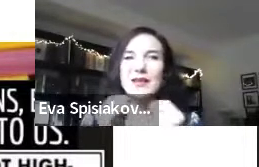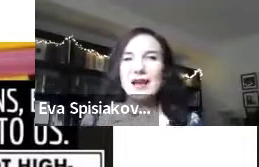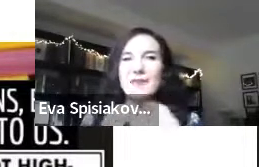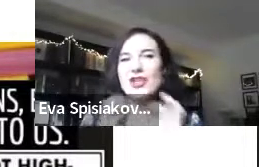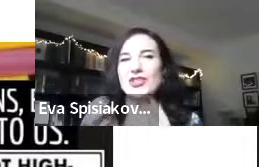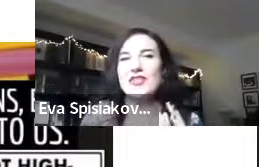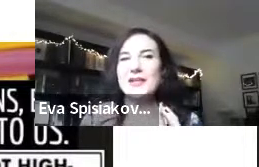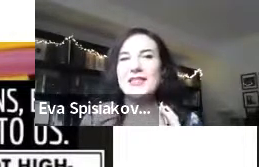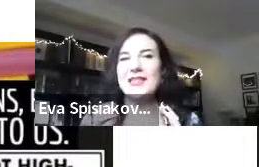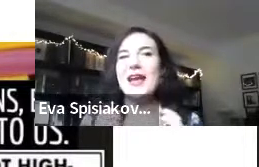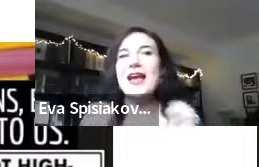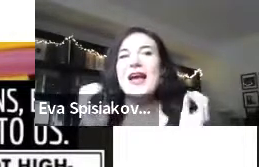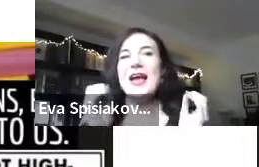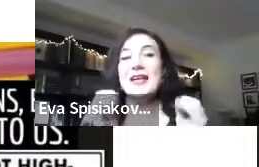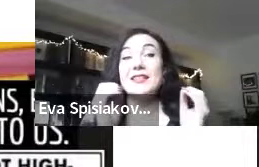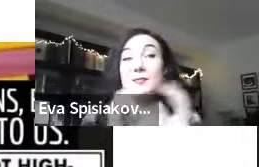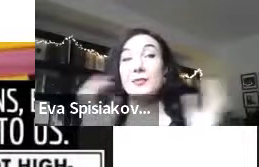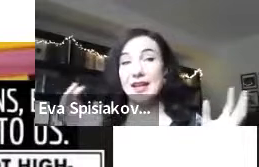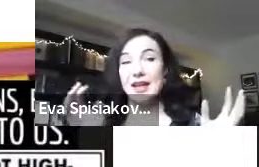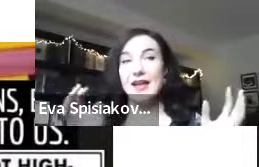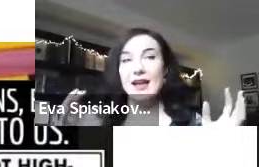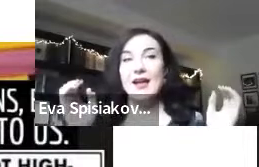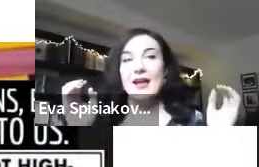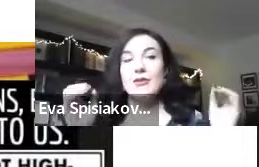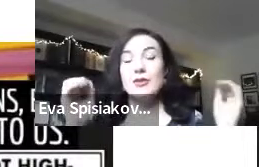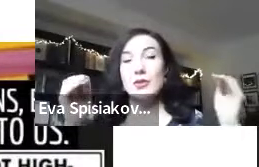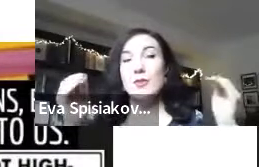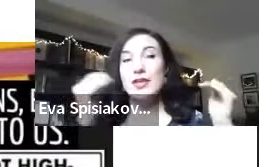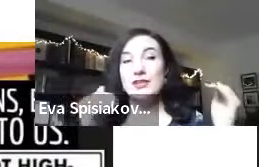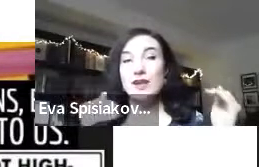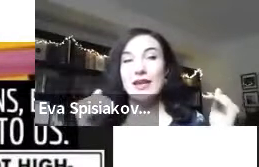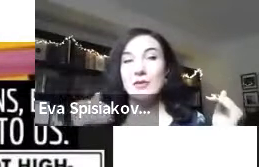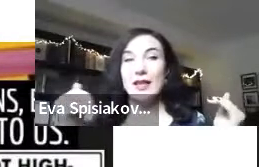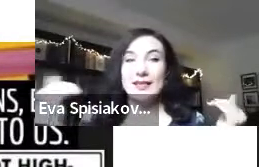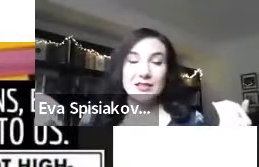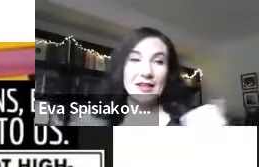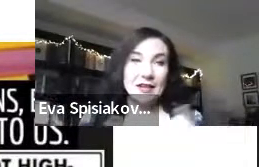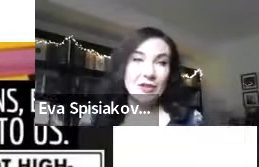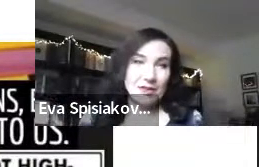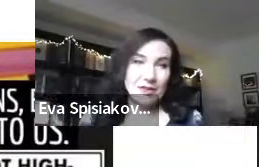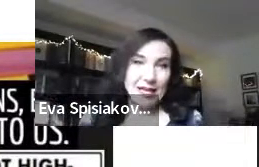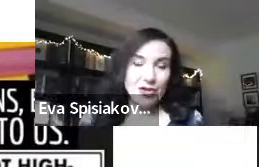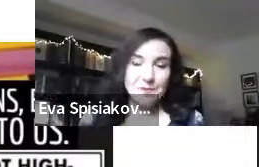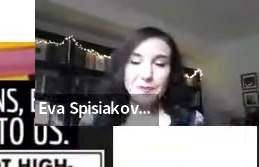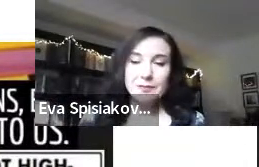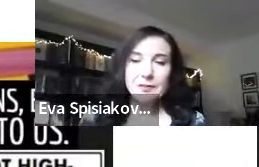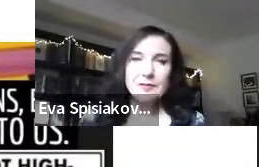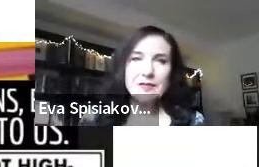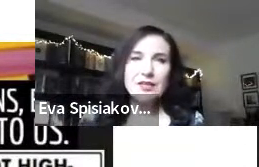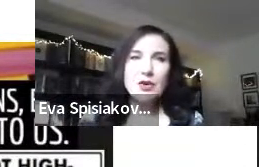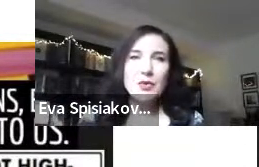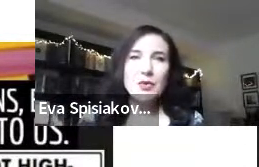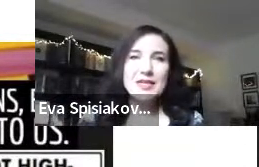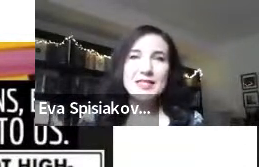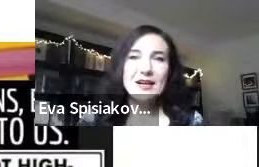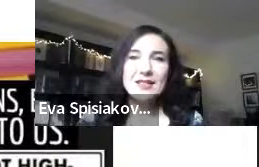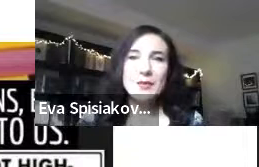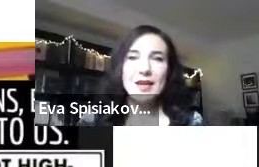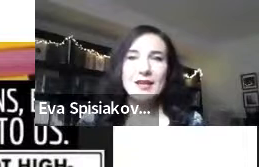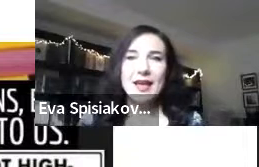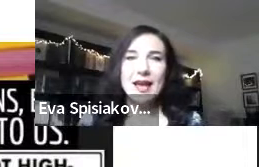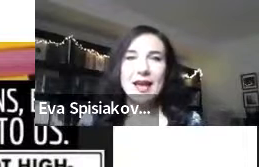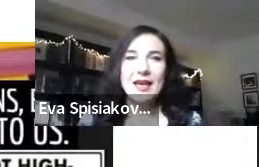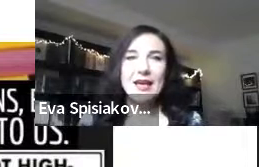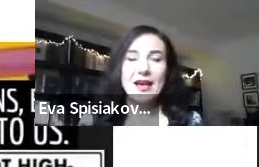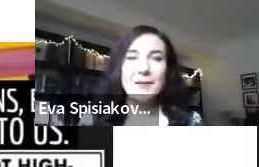associated with climate change disability is spreading through both intralingual and interlingual translation. So we're